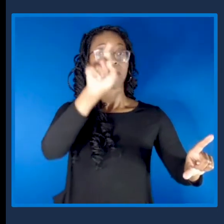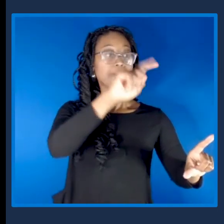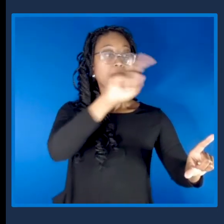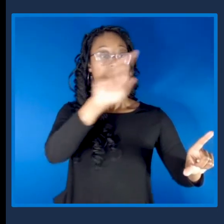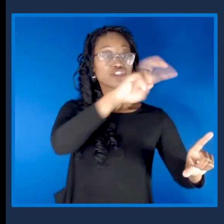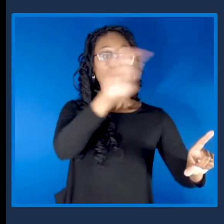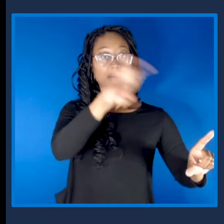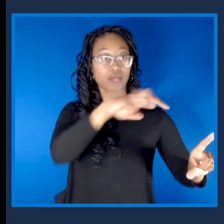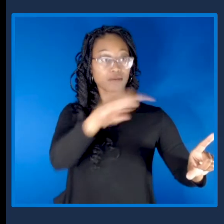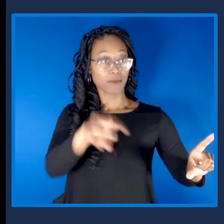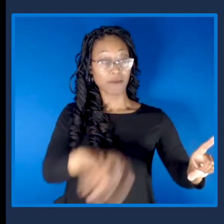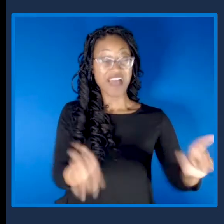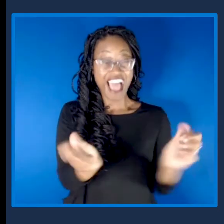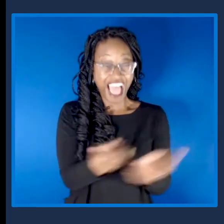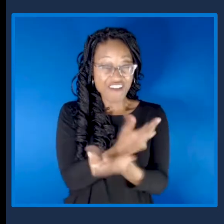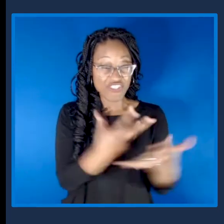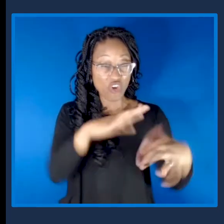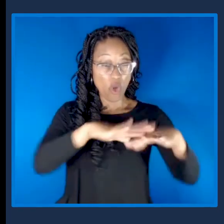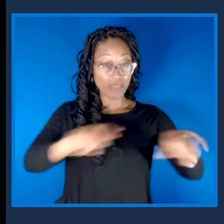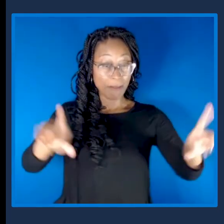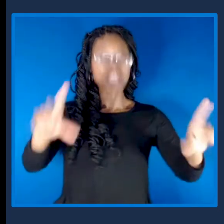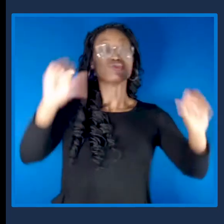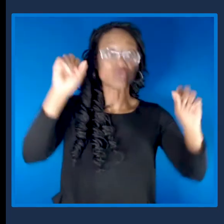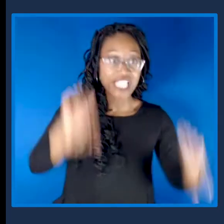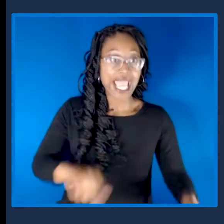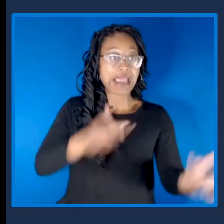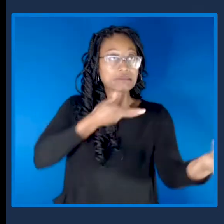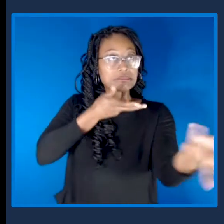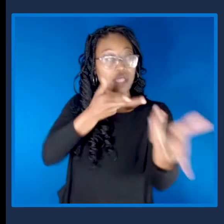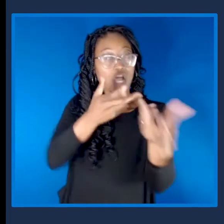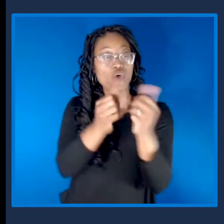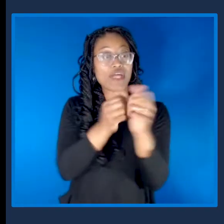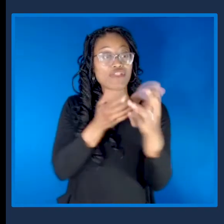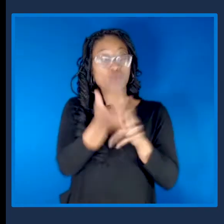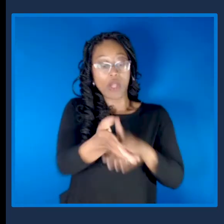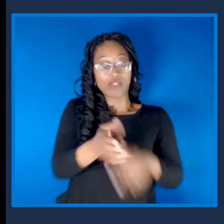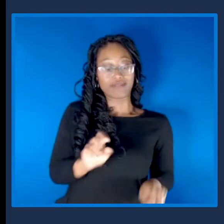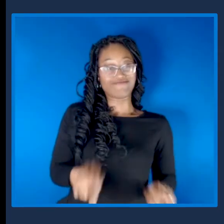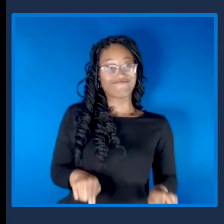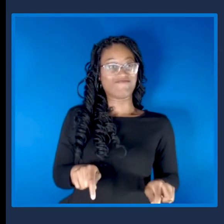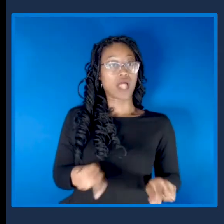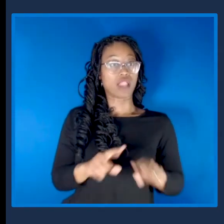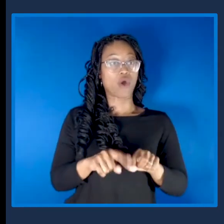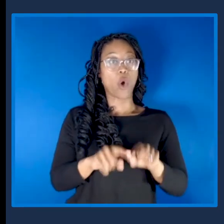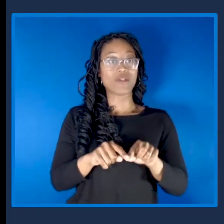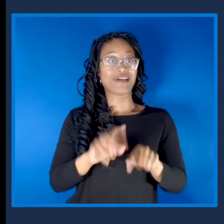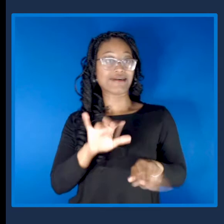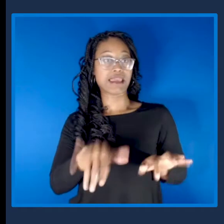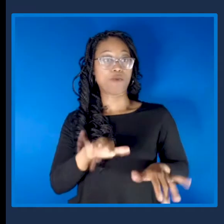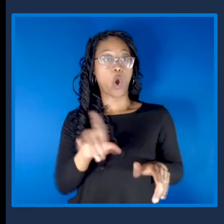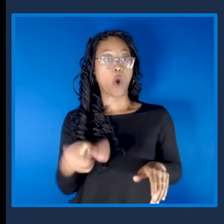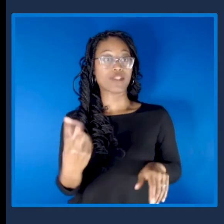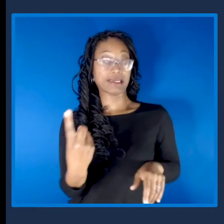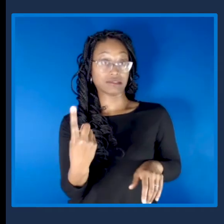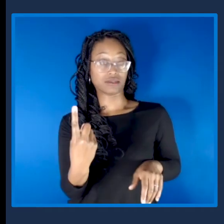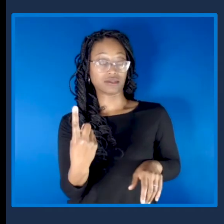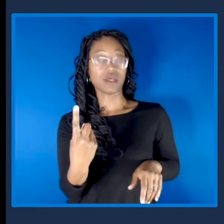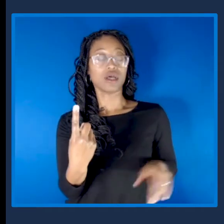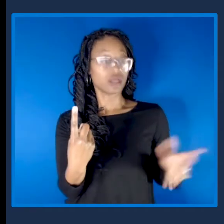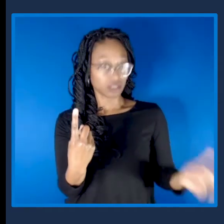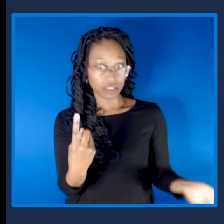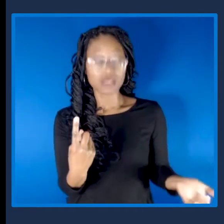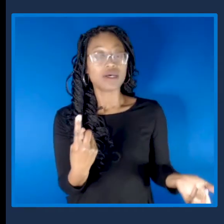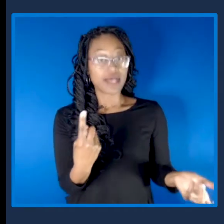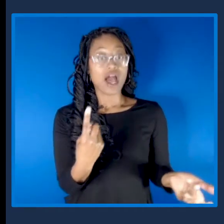page can be interacted with via the keyboard. That it's clear where the